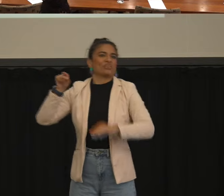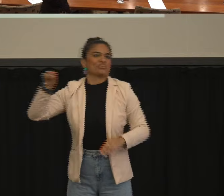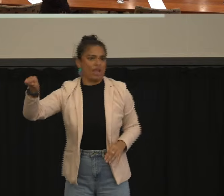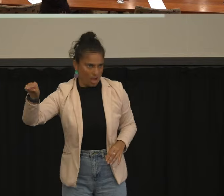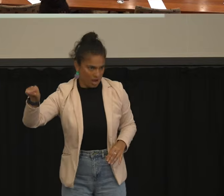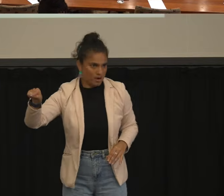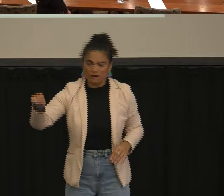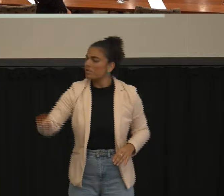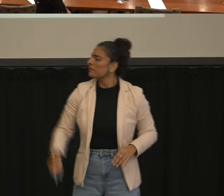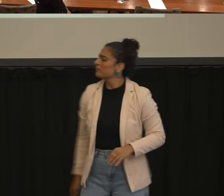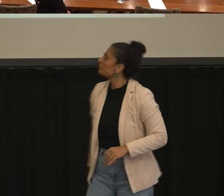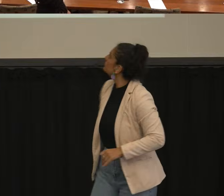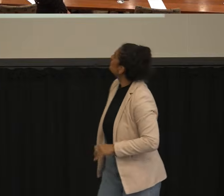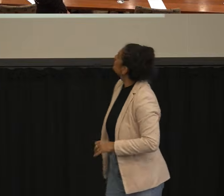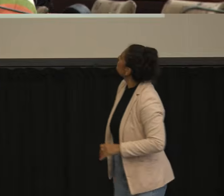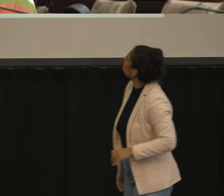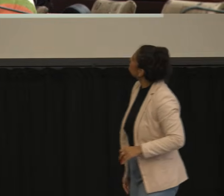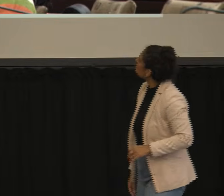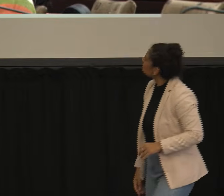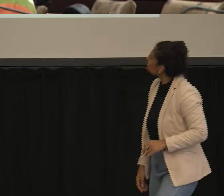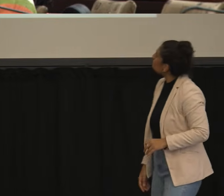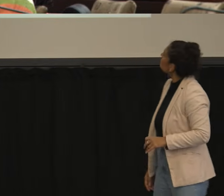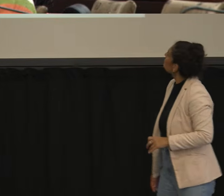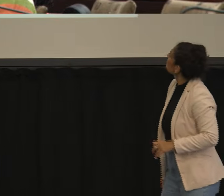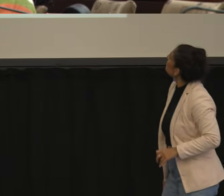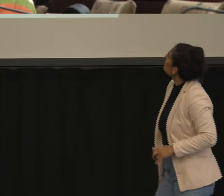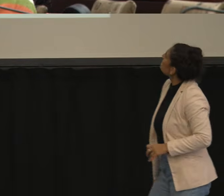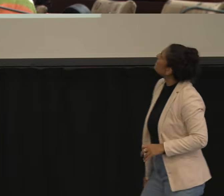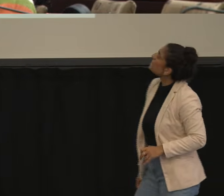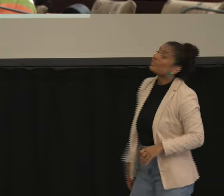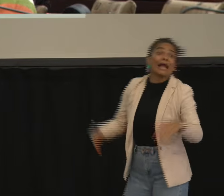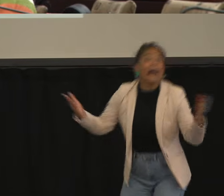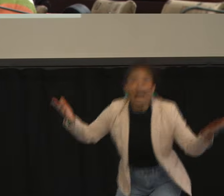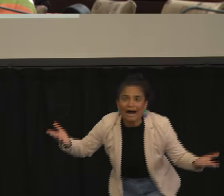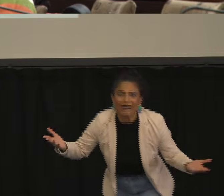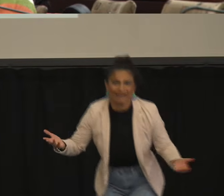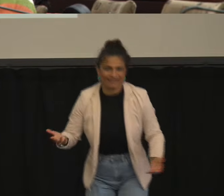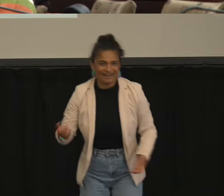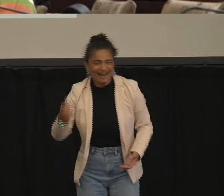And all our lessons is loaded onto Moodle.